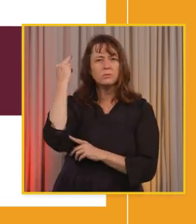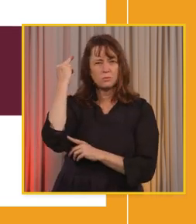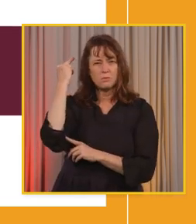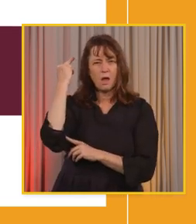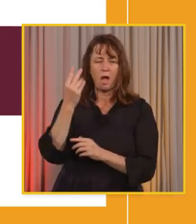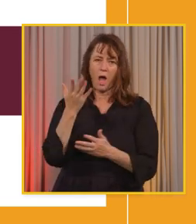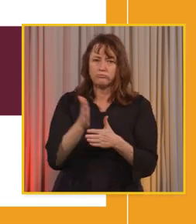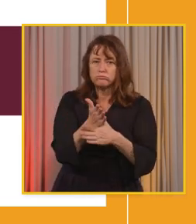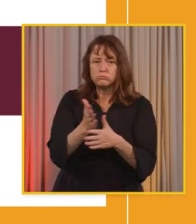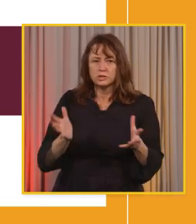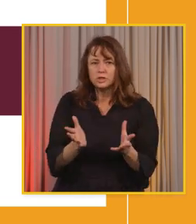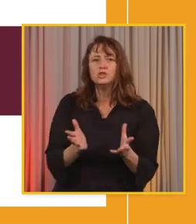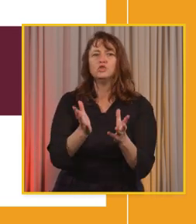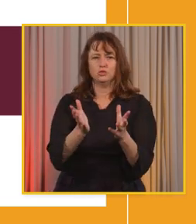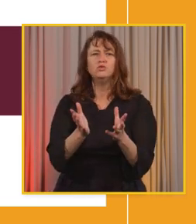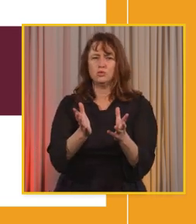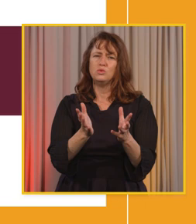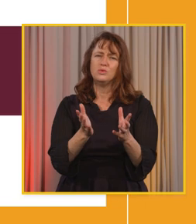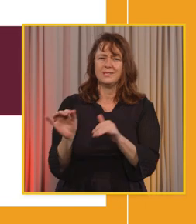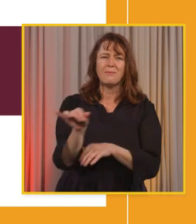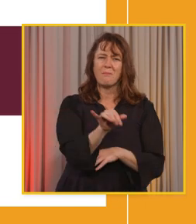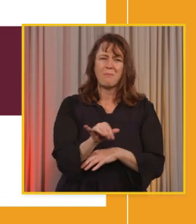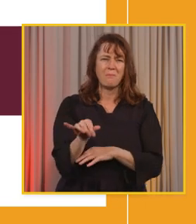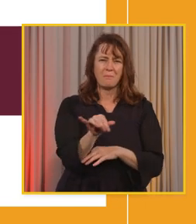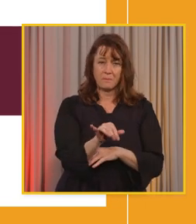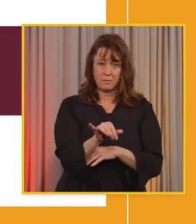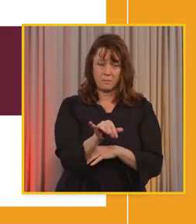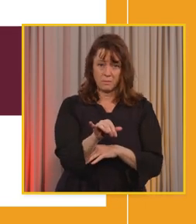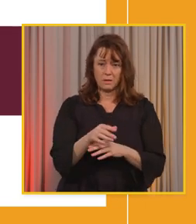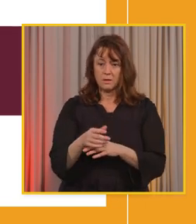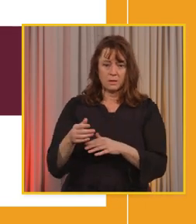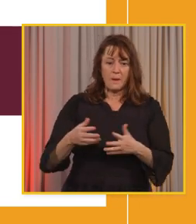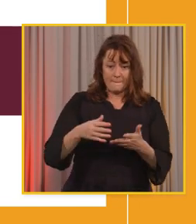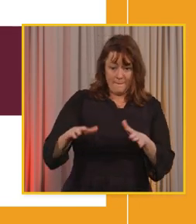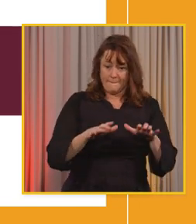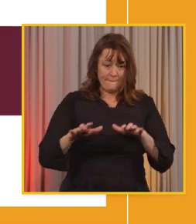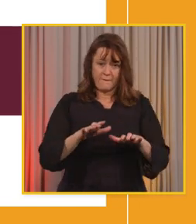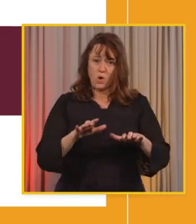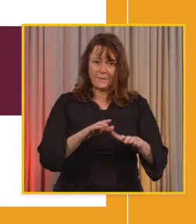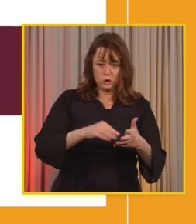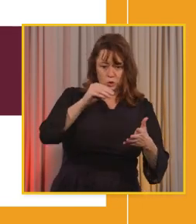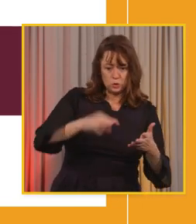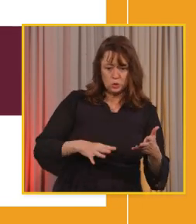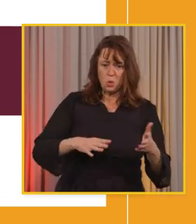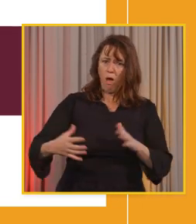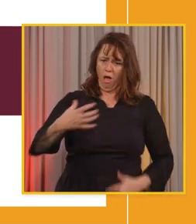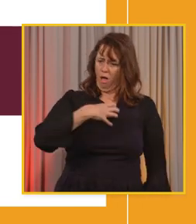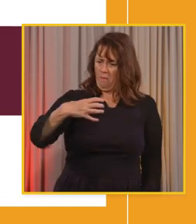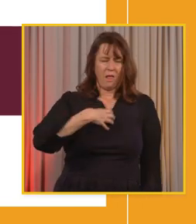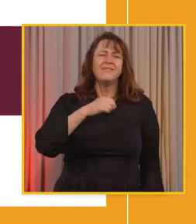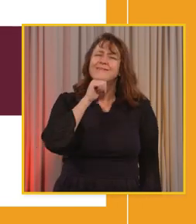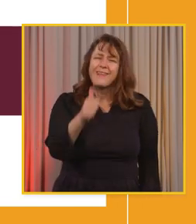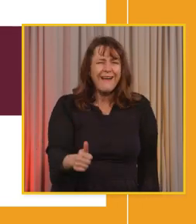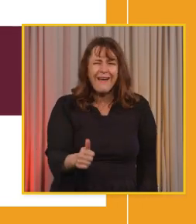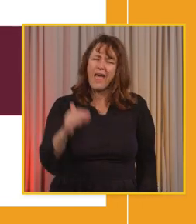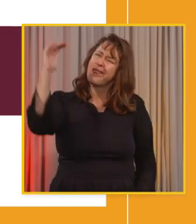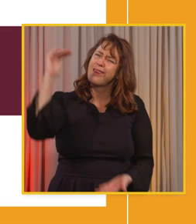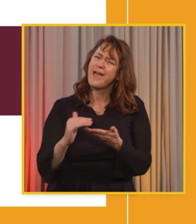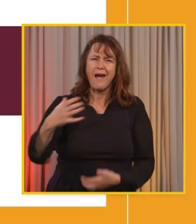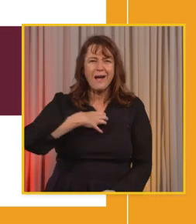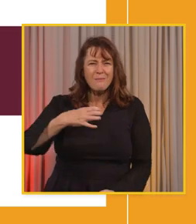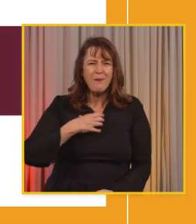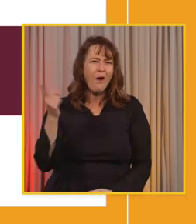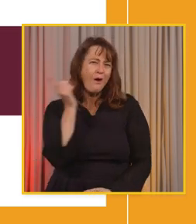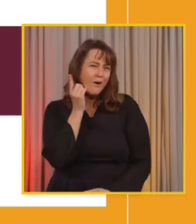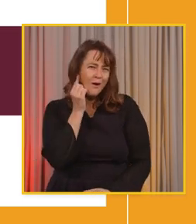My favorite recollection from spring 2020 is the superlative performance of students. I didn't hear more student complaints than